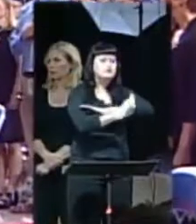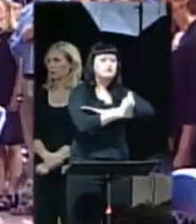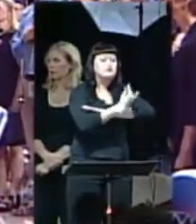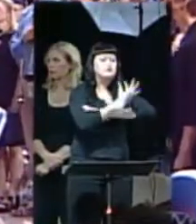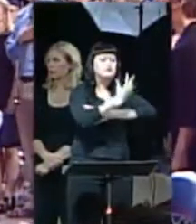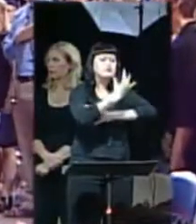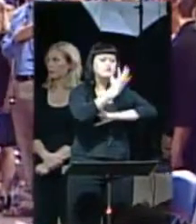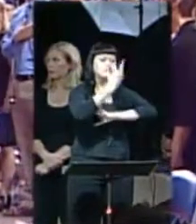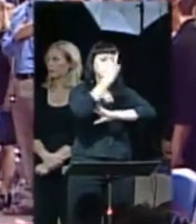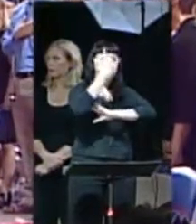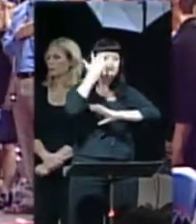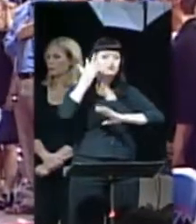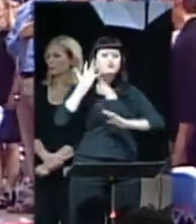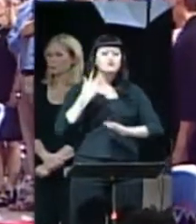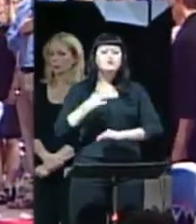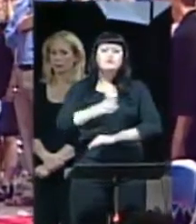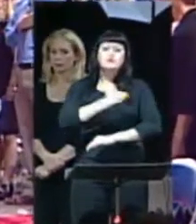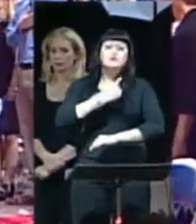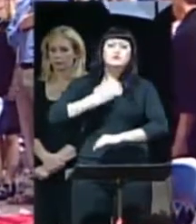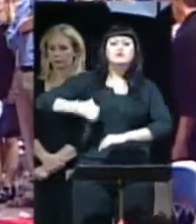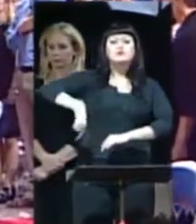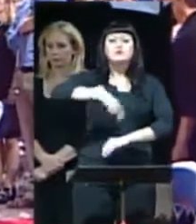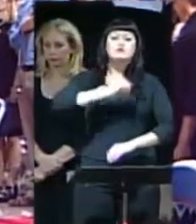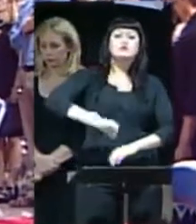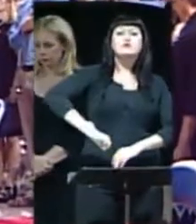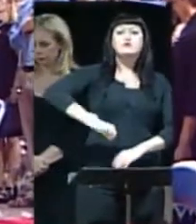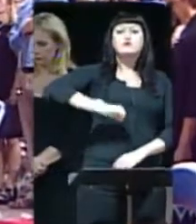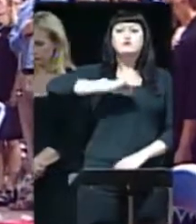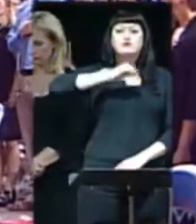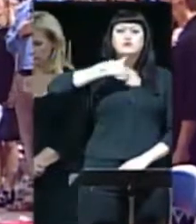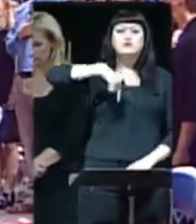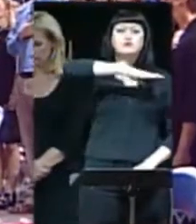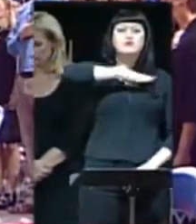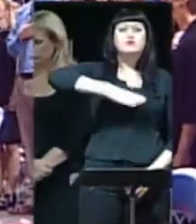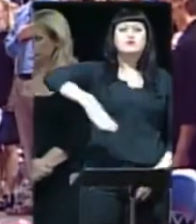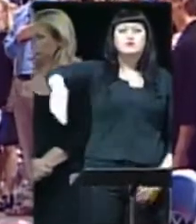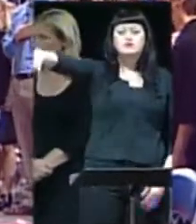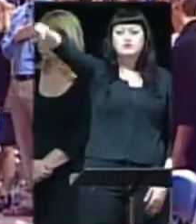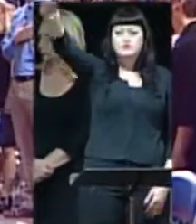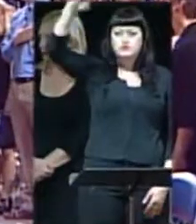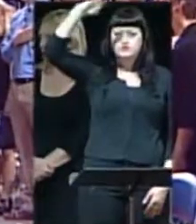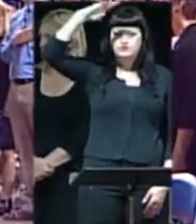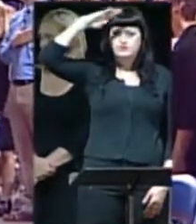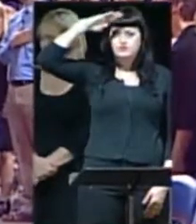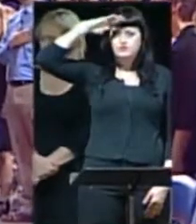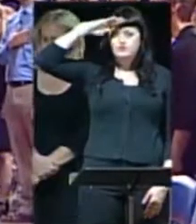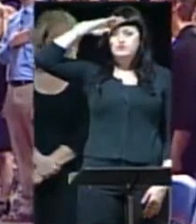early light what so proudly we